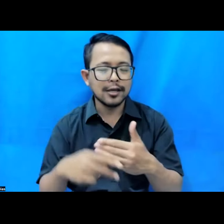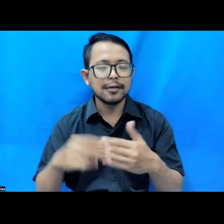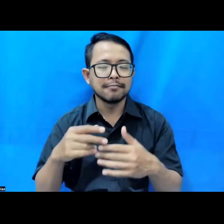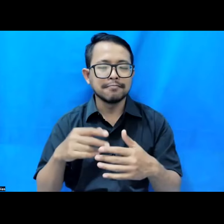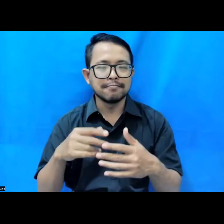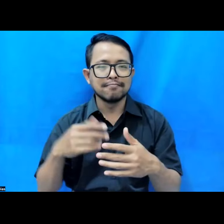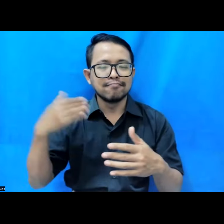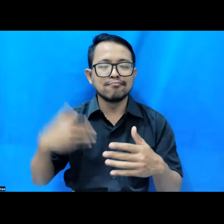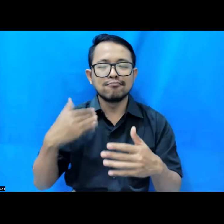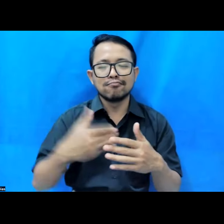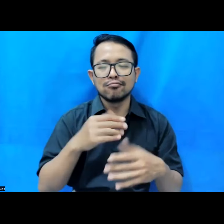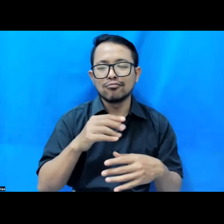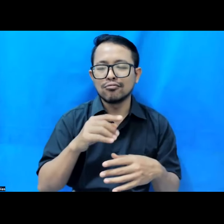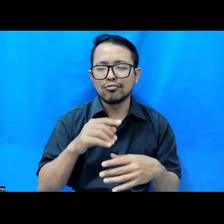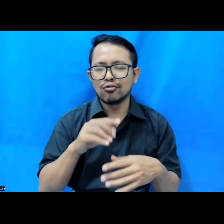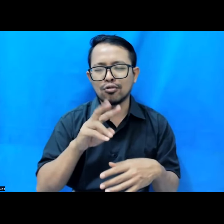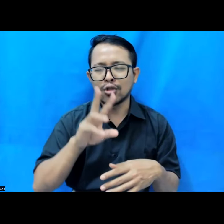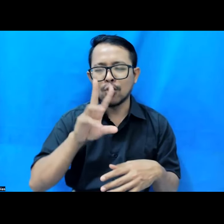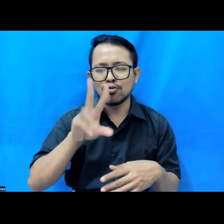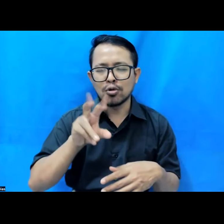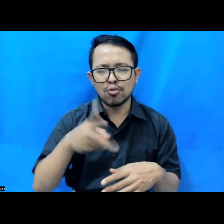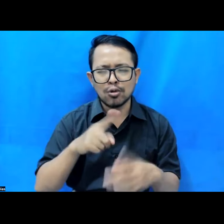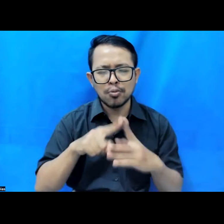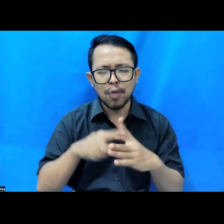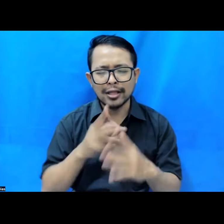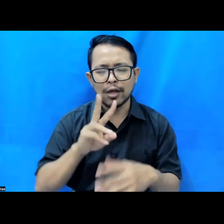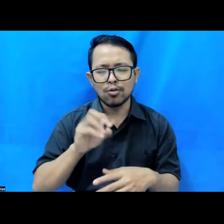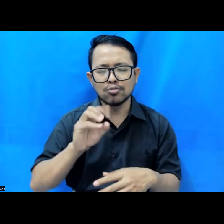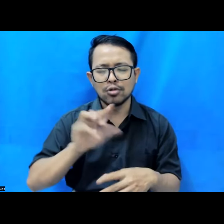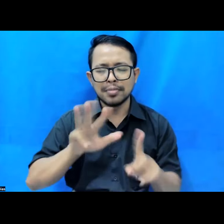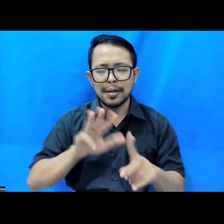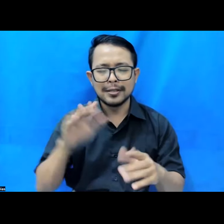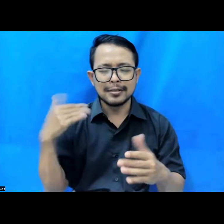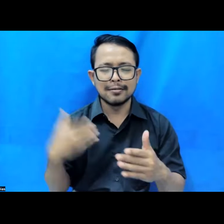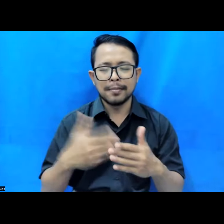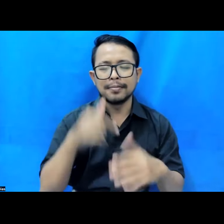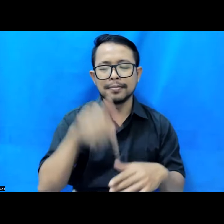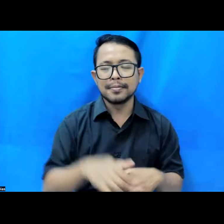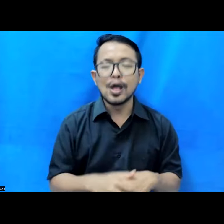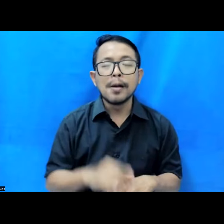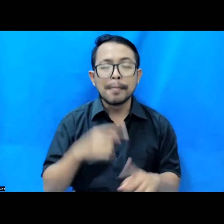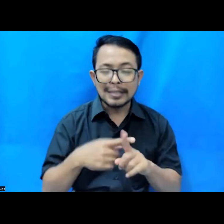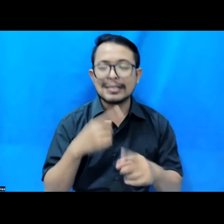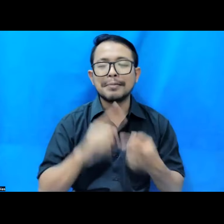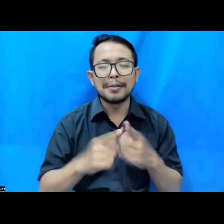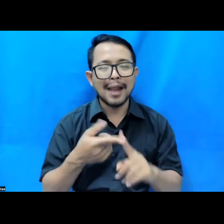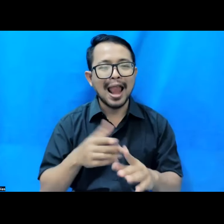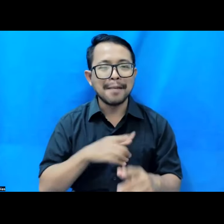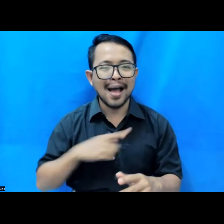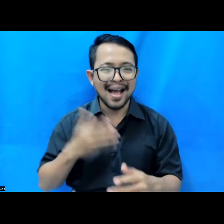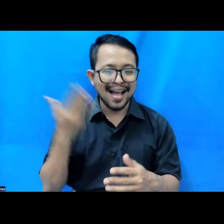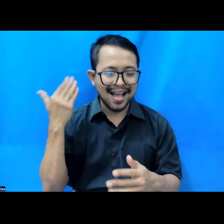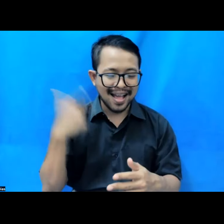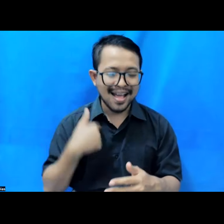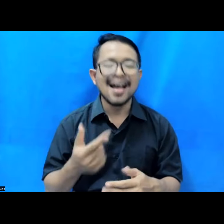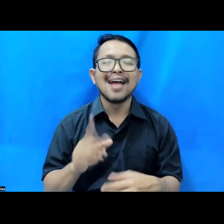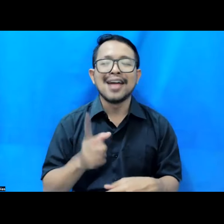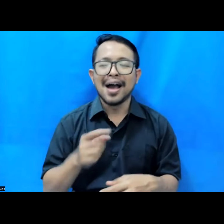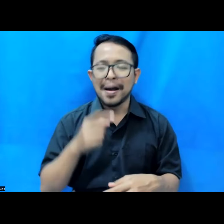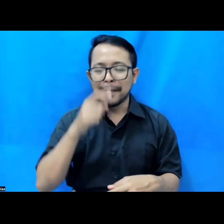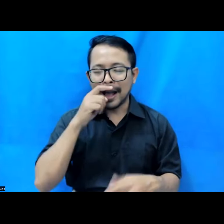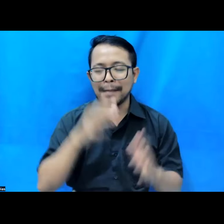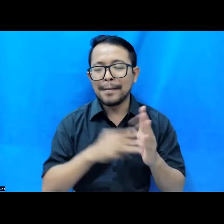the process of the project, which started in 2019. And I would also like to